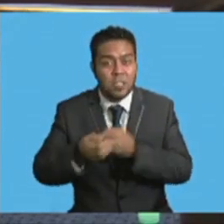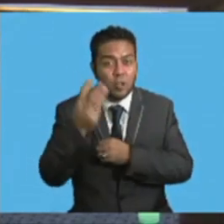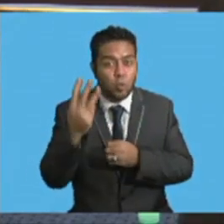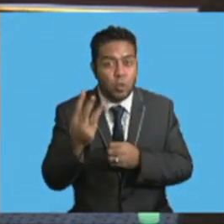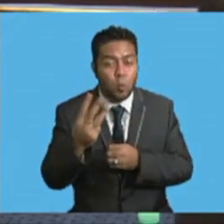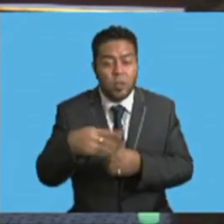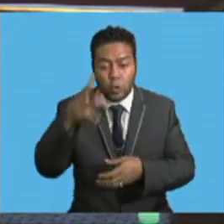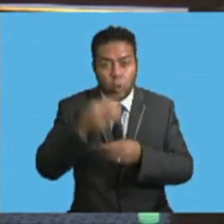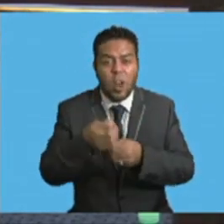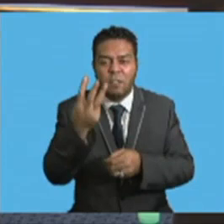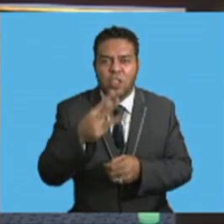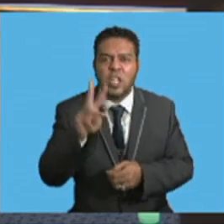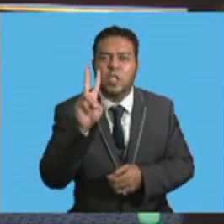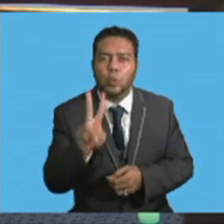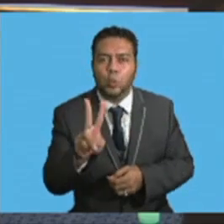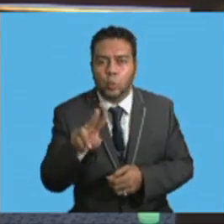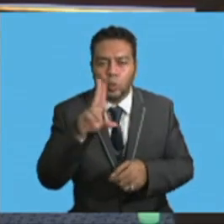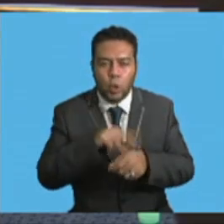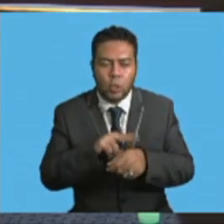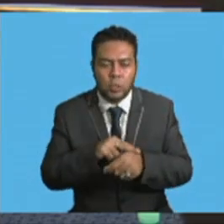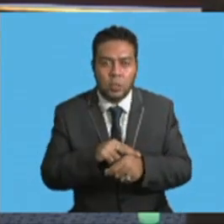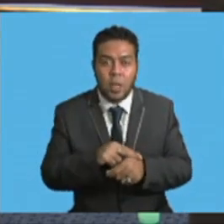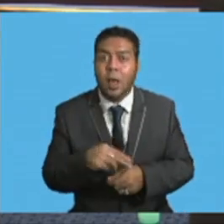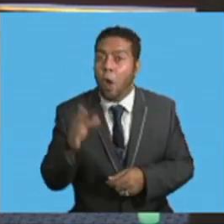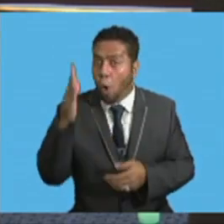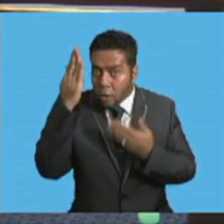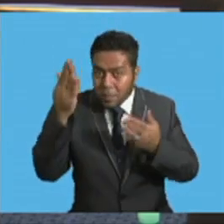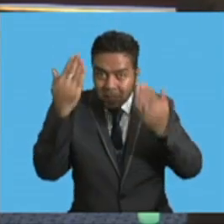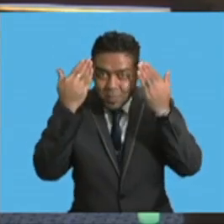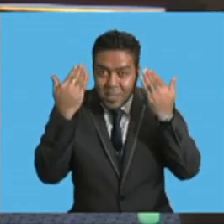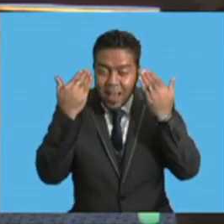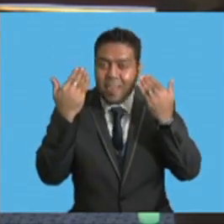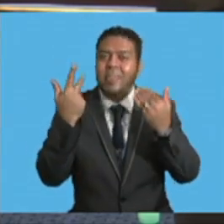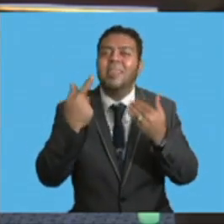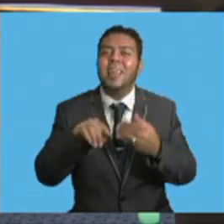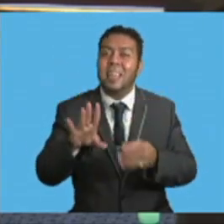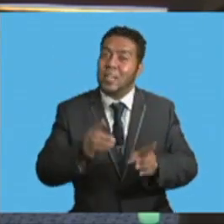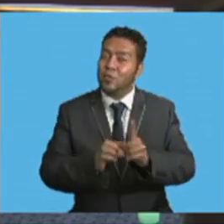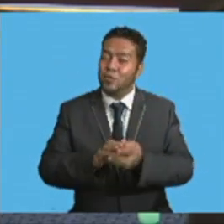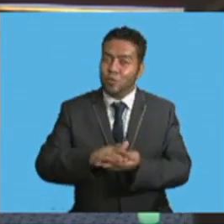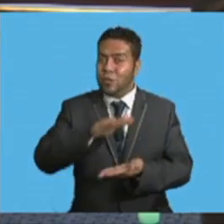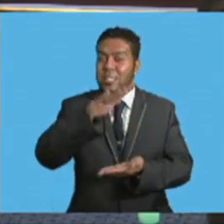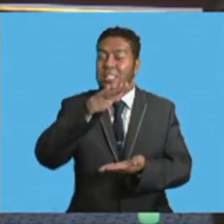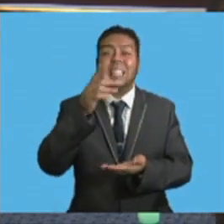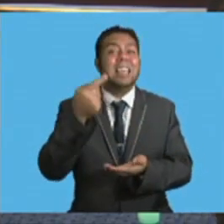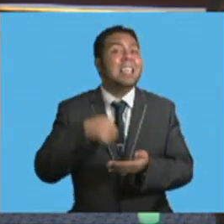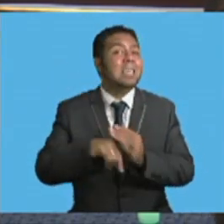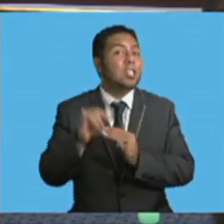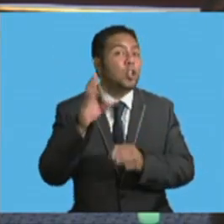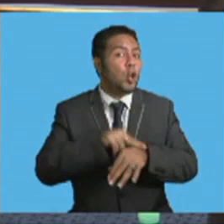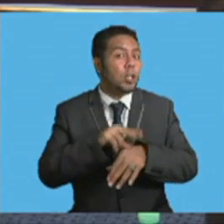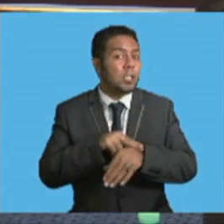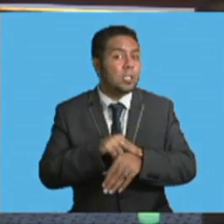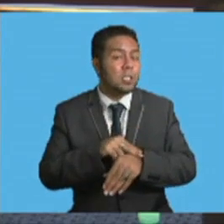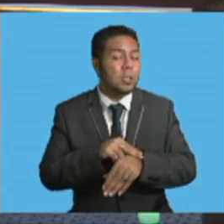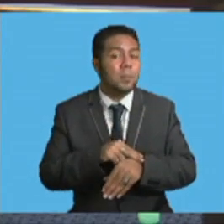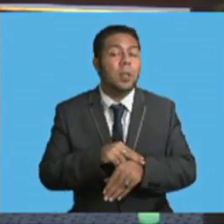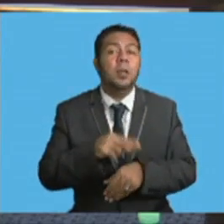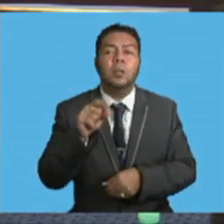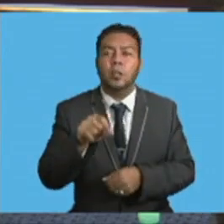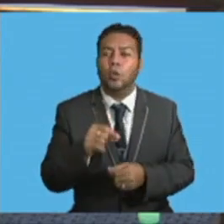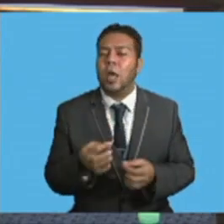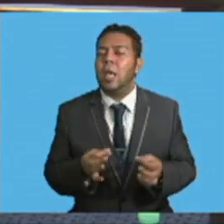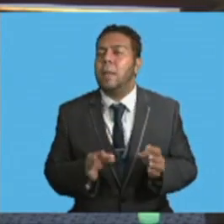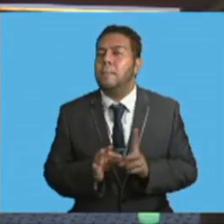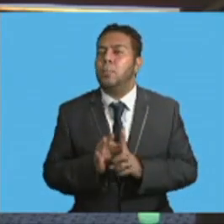of 32. Honourable Speaker, the increase in doctors is largely due to an improved